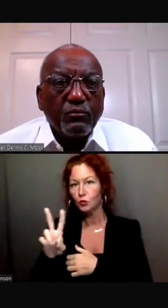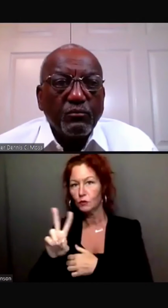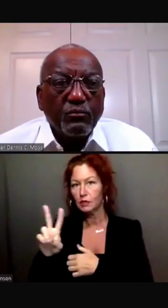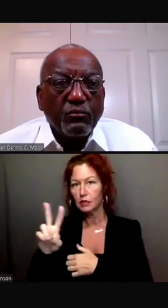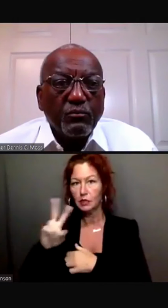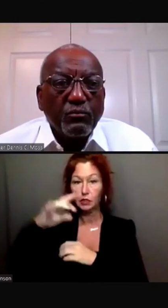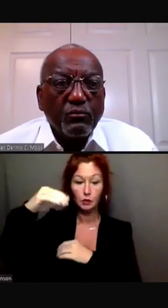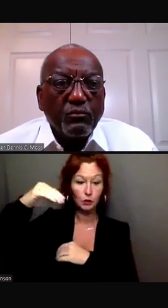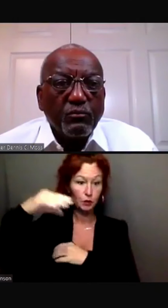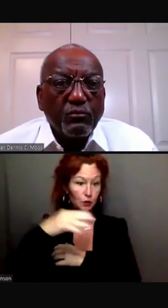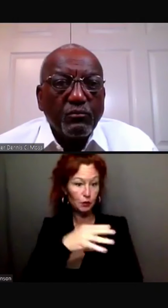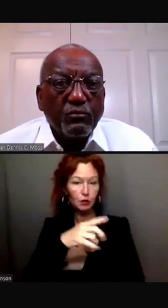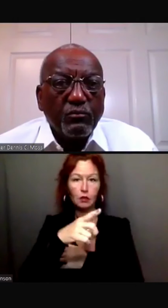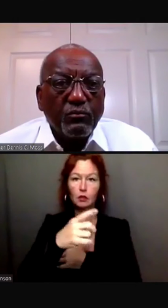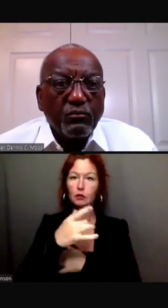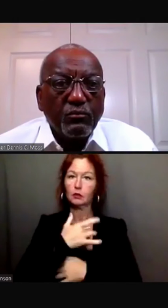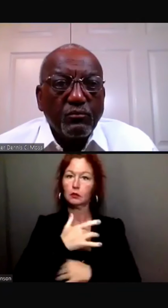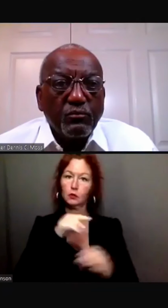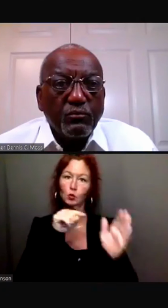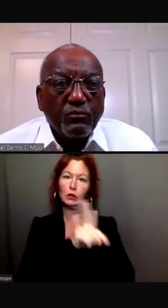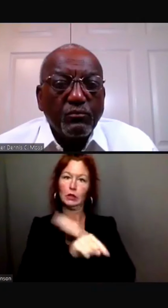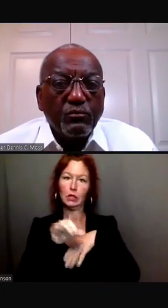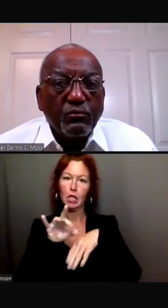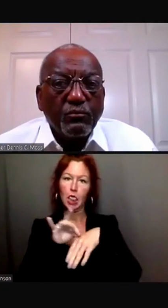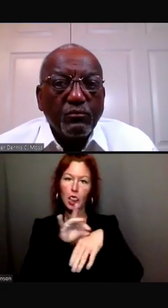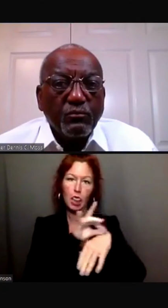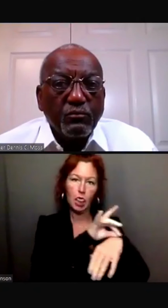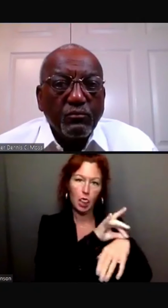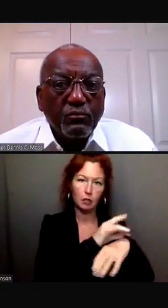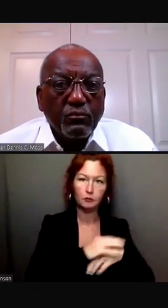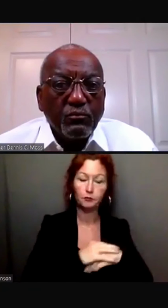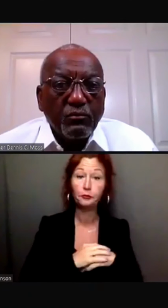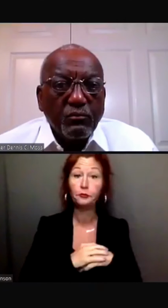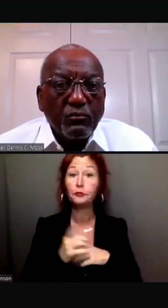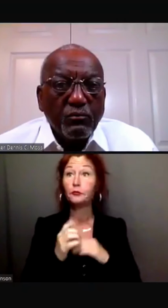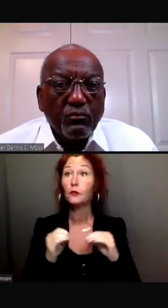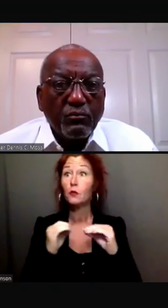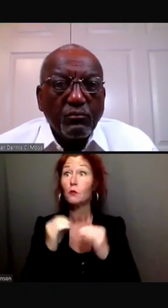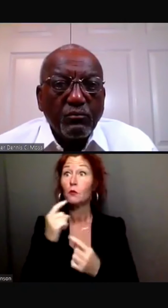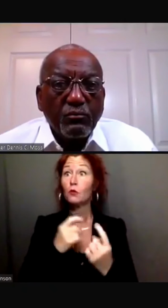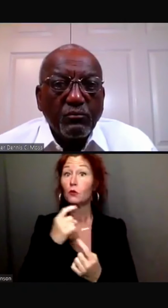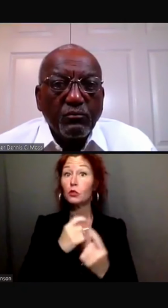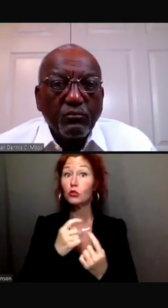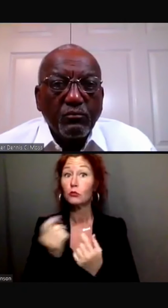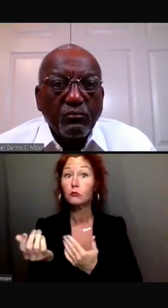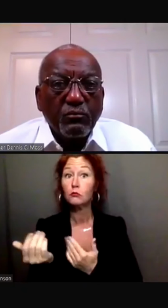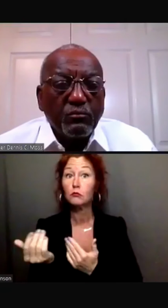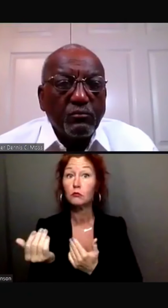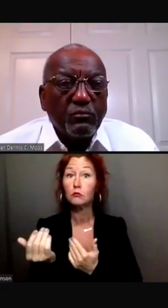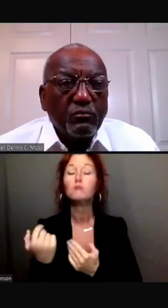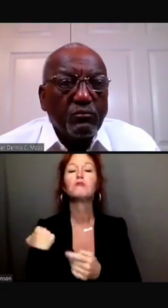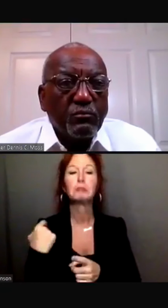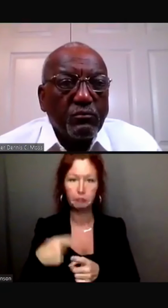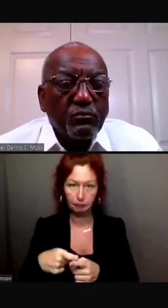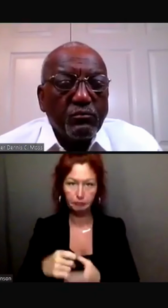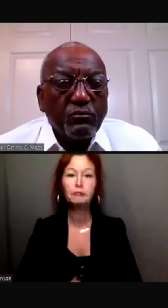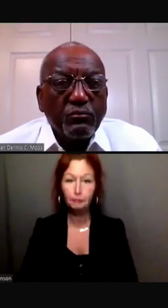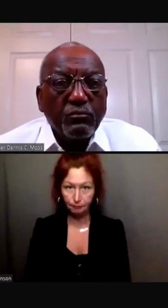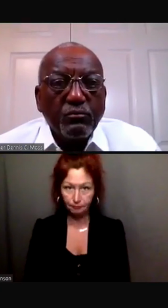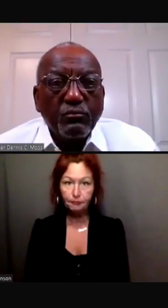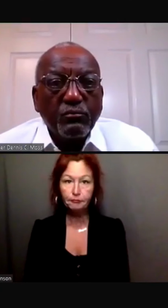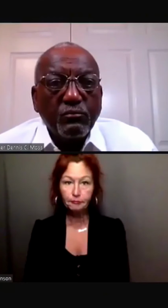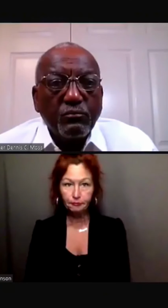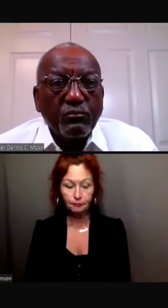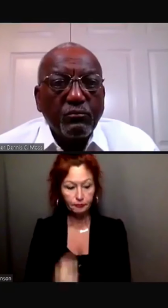Thank you, sir. Anyone else with a question, English or Spanish from the media? Hola, Doricela Alvarado from TV